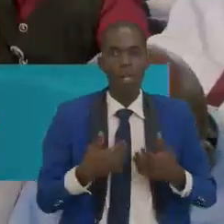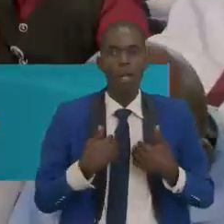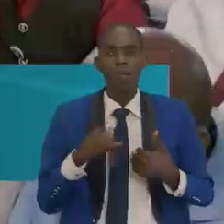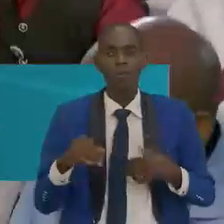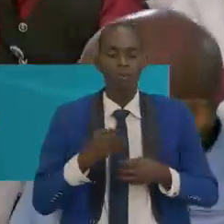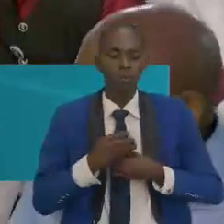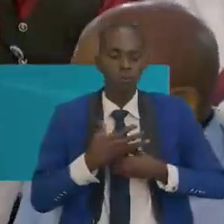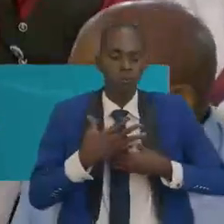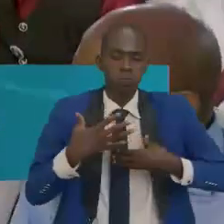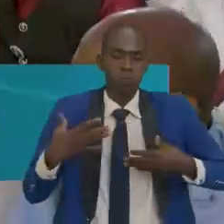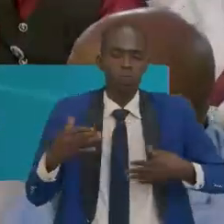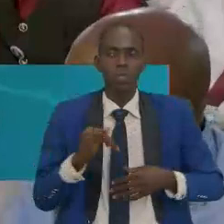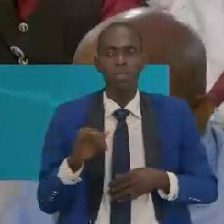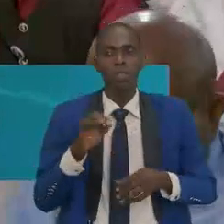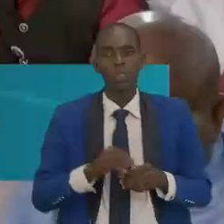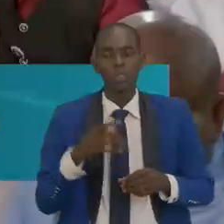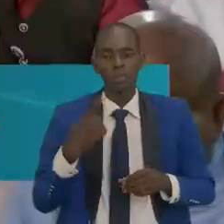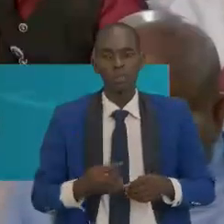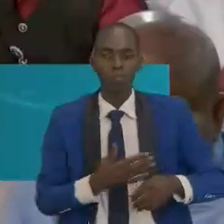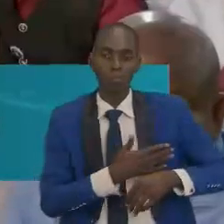swollen in the armpit,